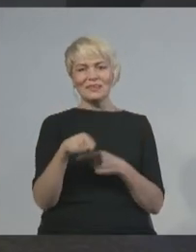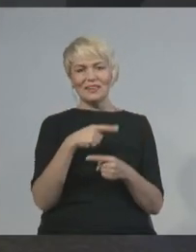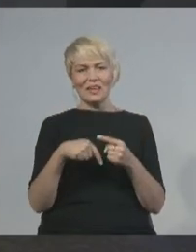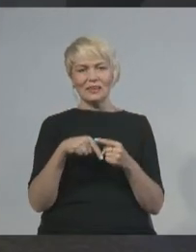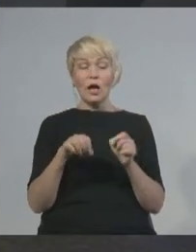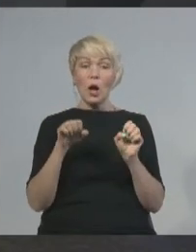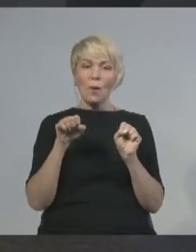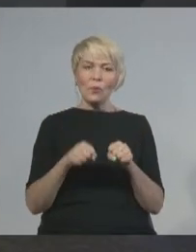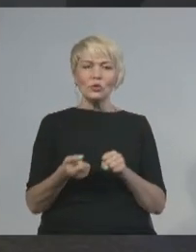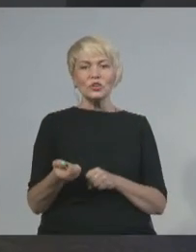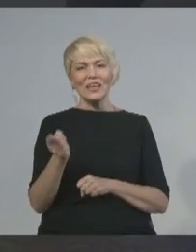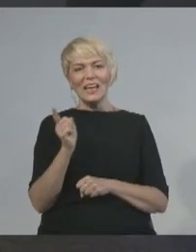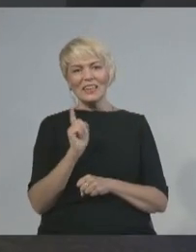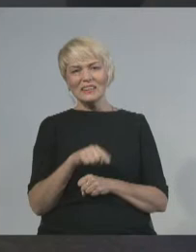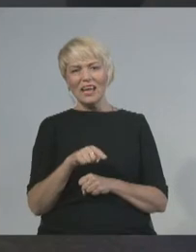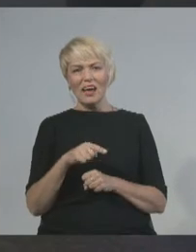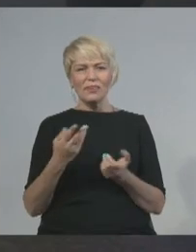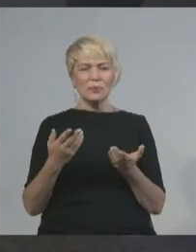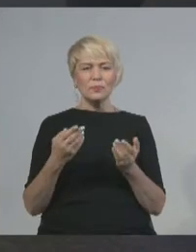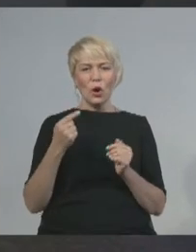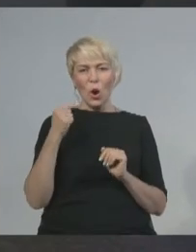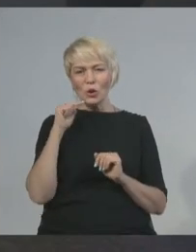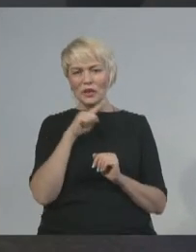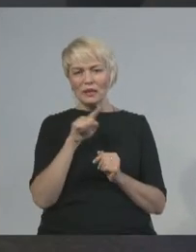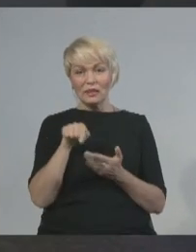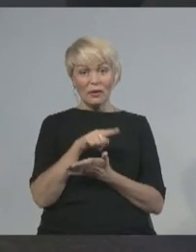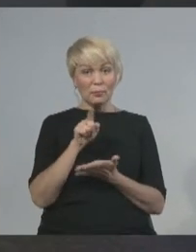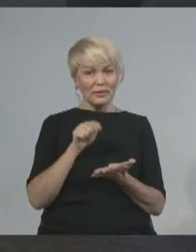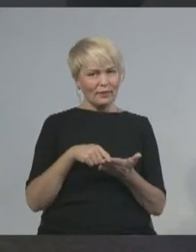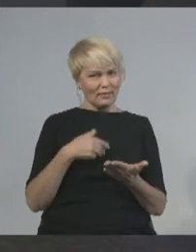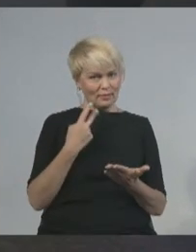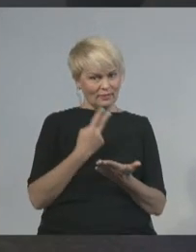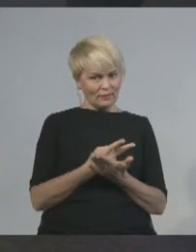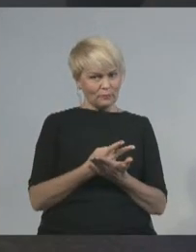business and maybe even about hr